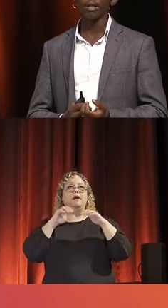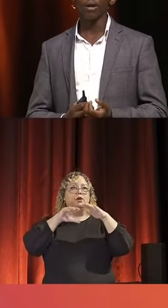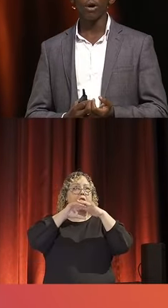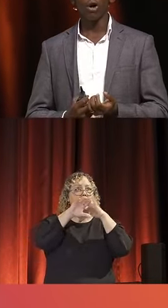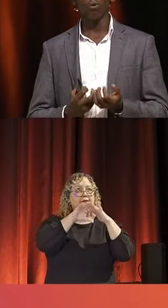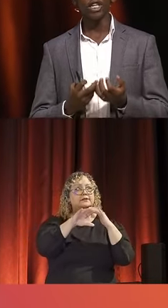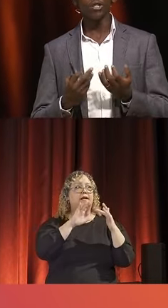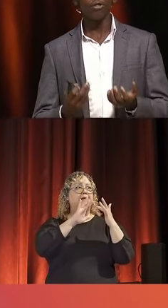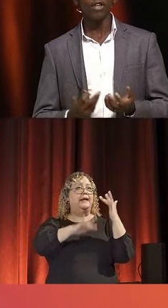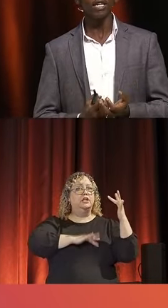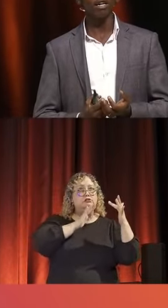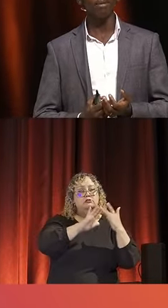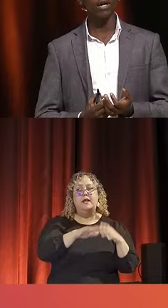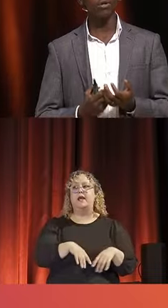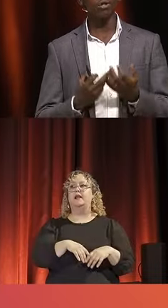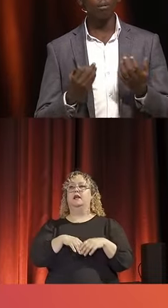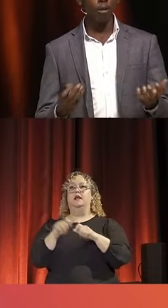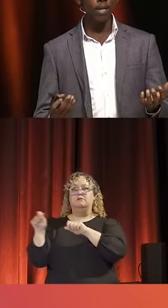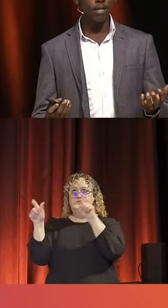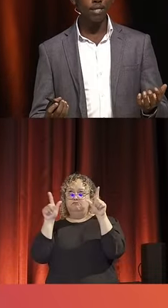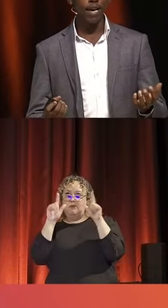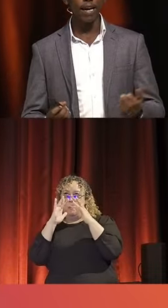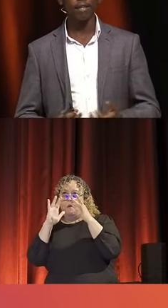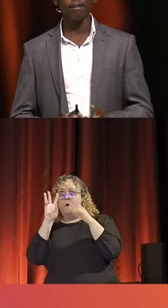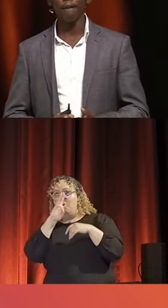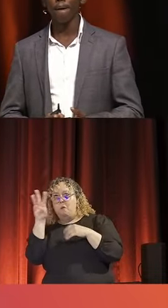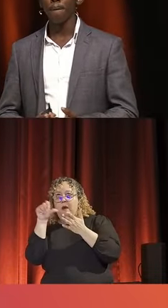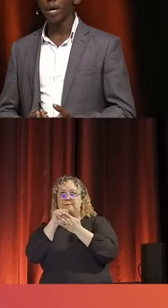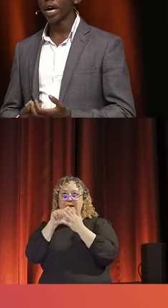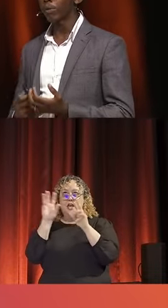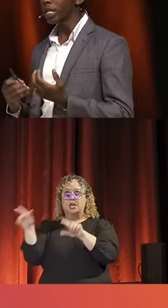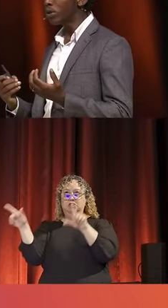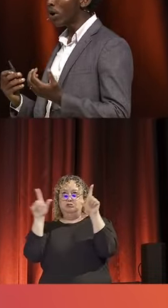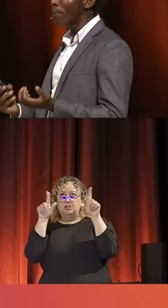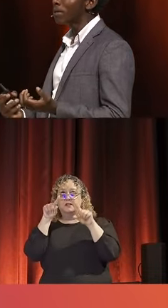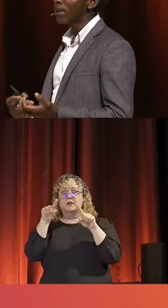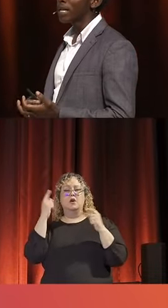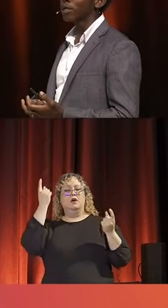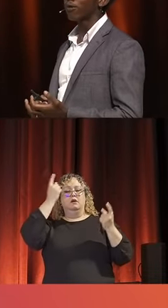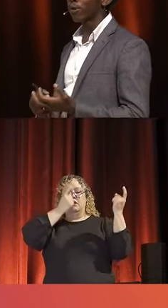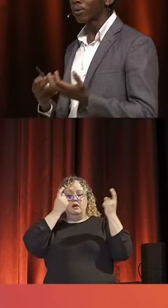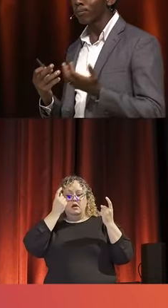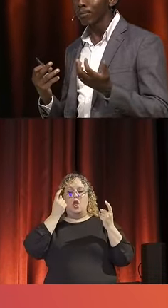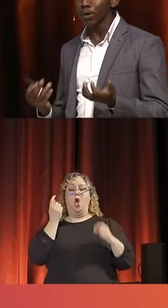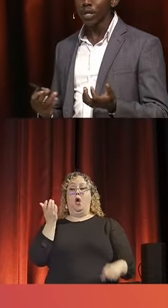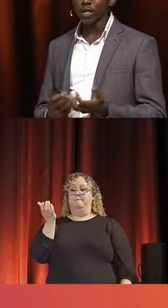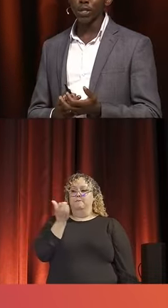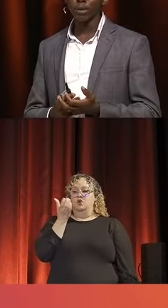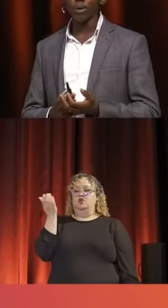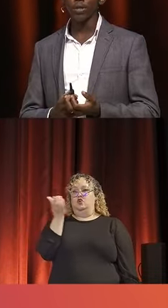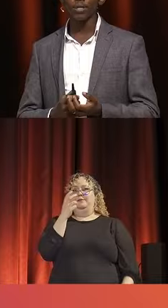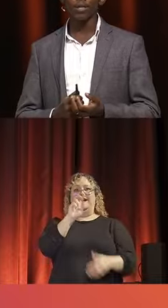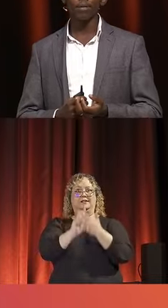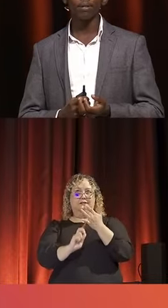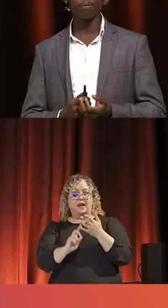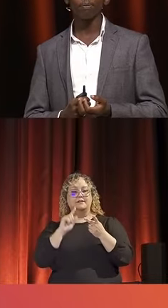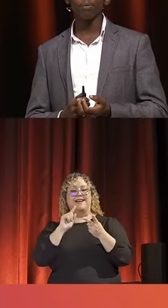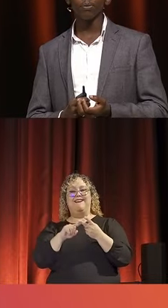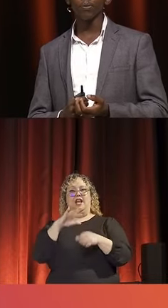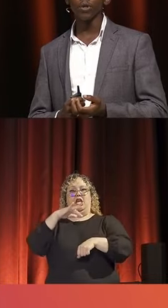internet, we need to think about mobile design and we need to optimize for touch